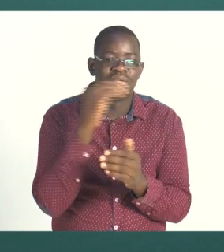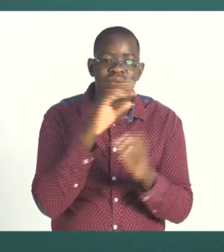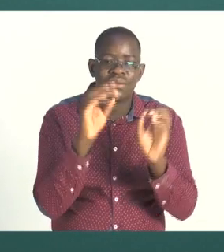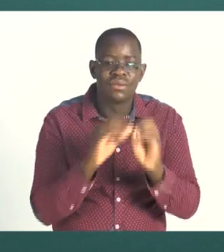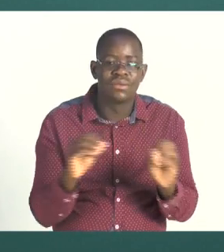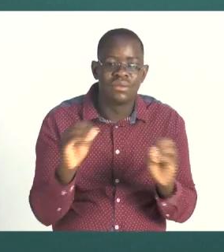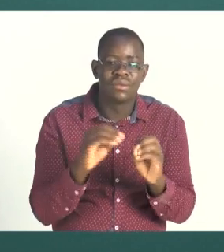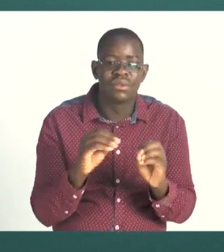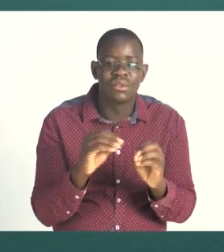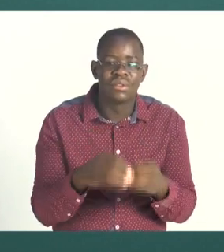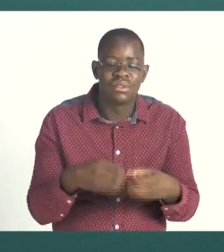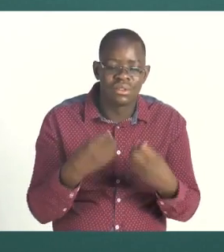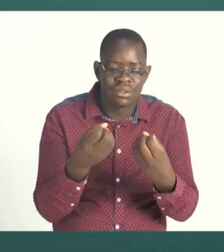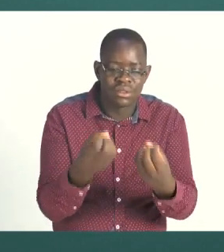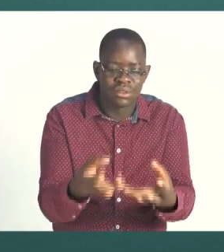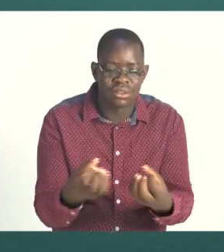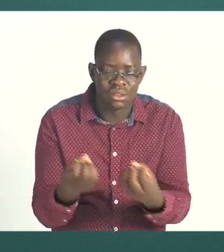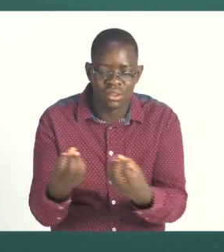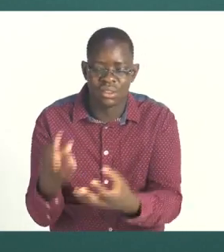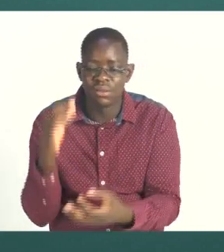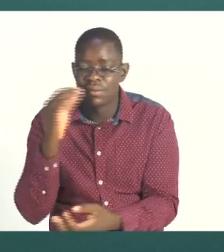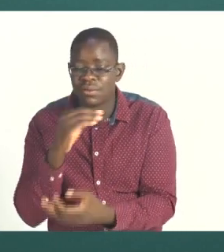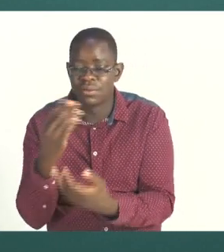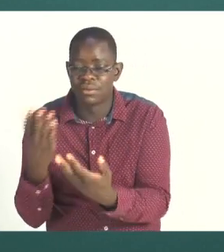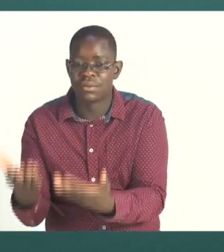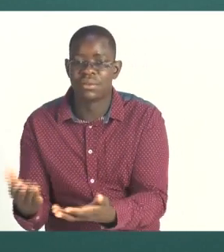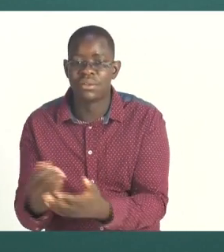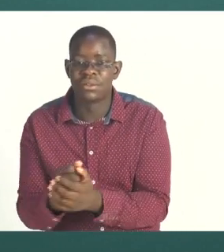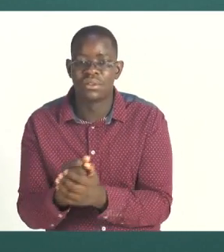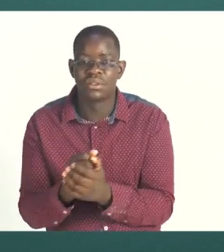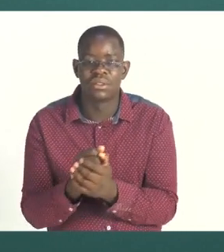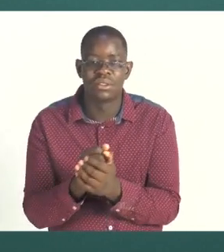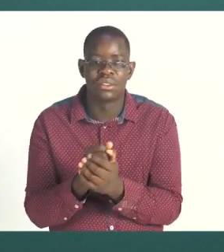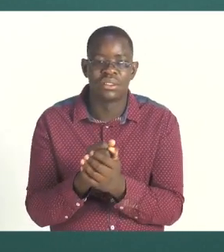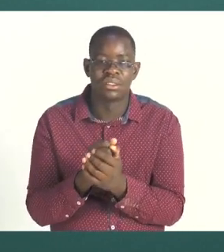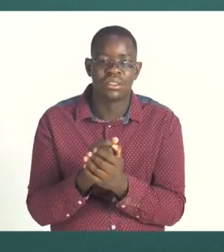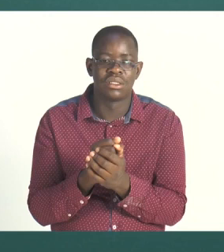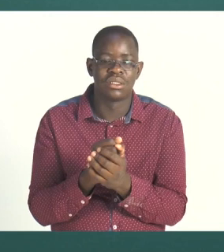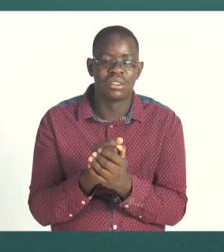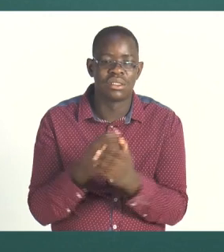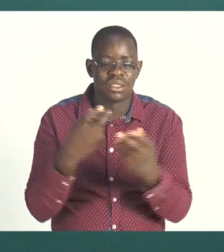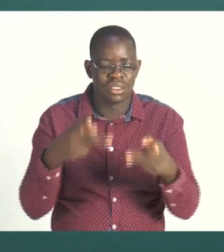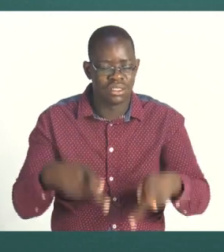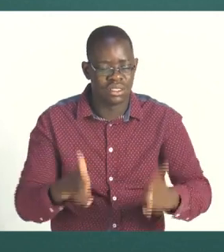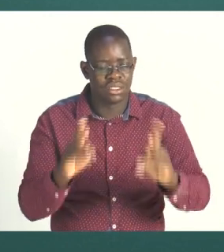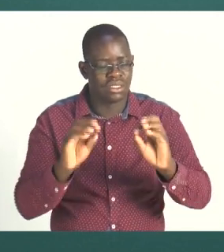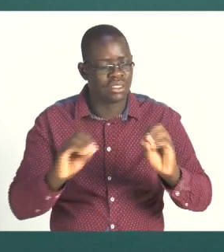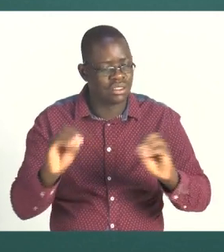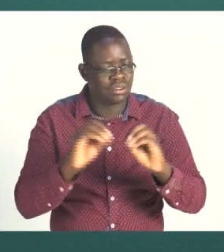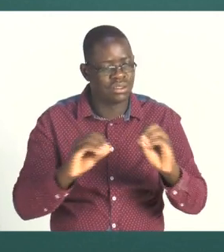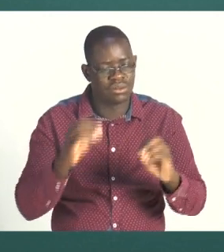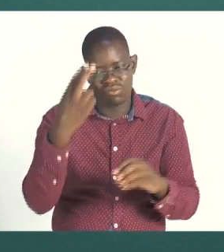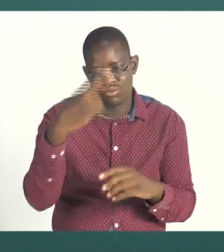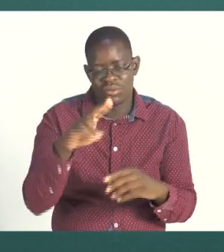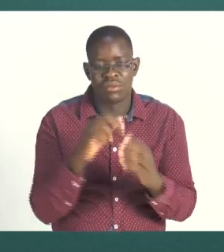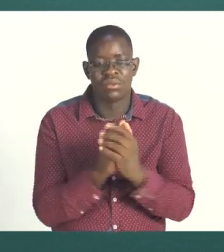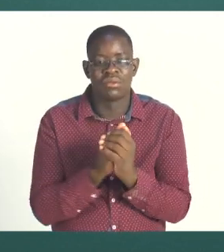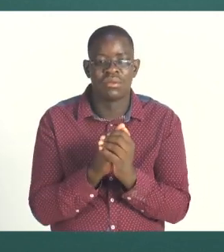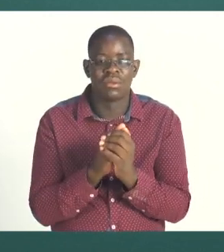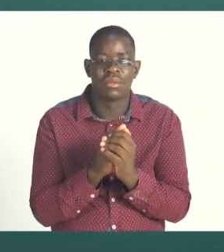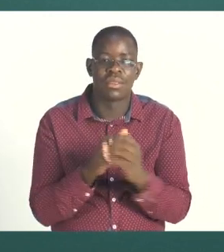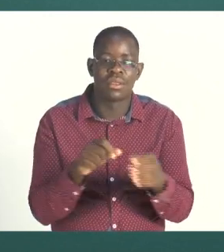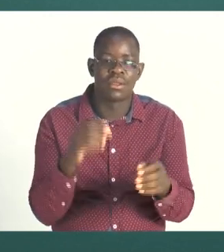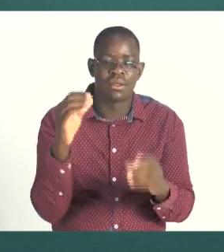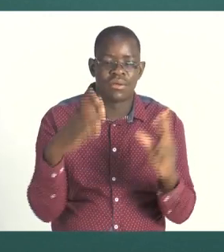They are just being fed in a camp or another enclosure. With zero grazing, animals are not allowed to graze in the paddock, but the